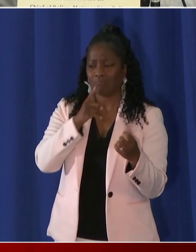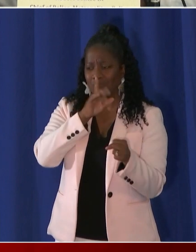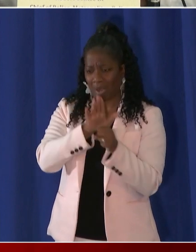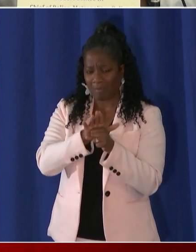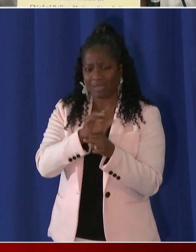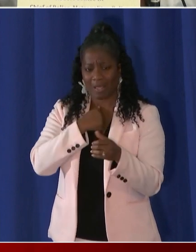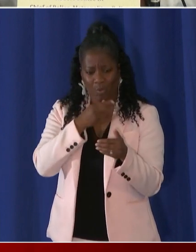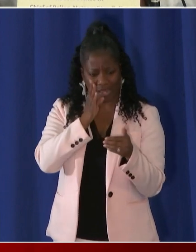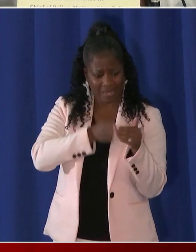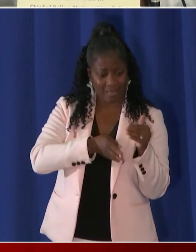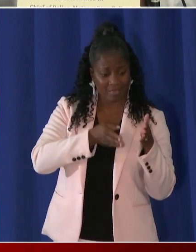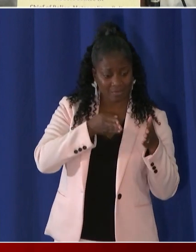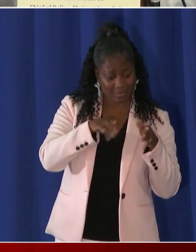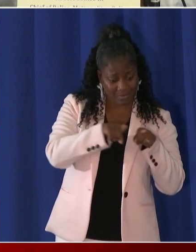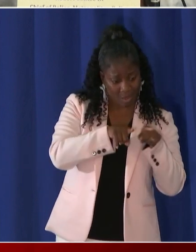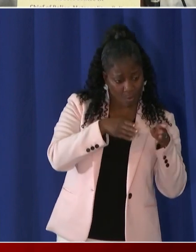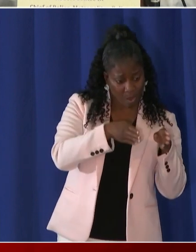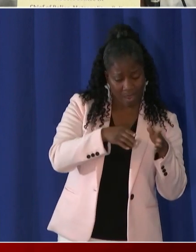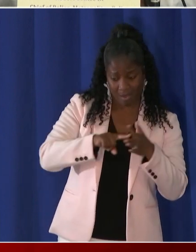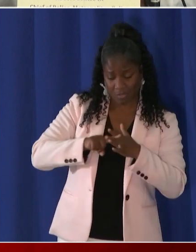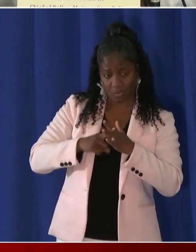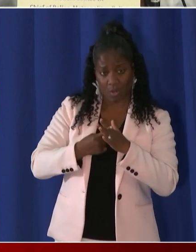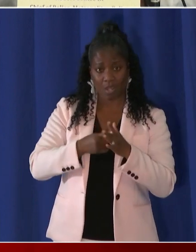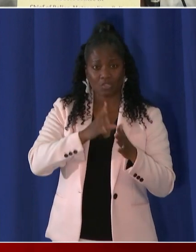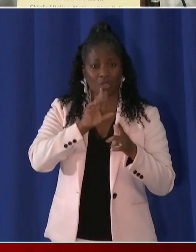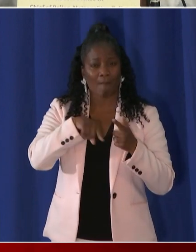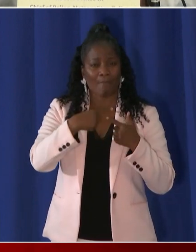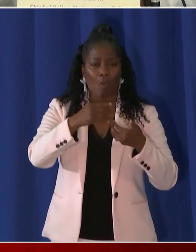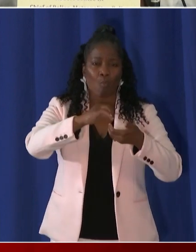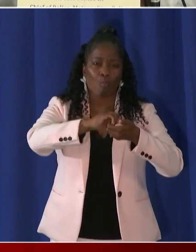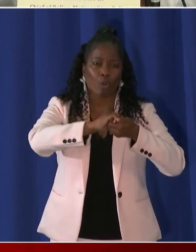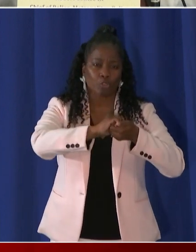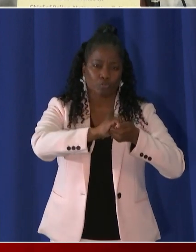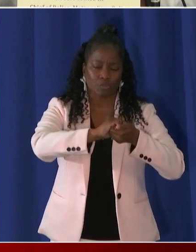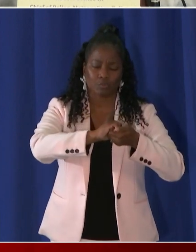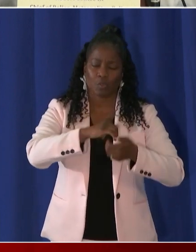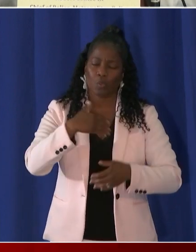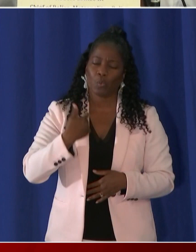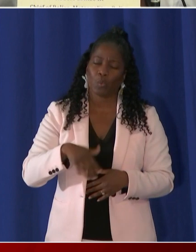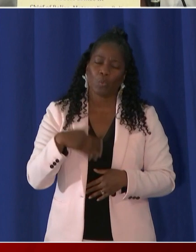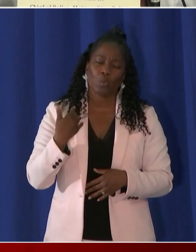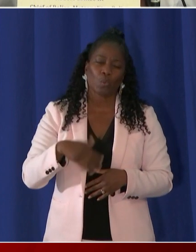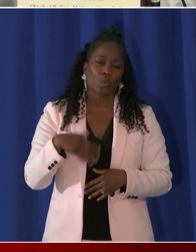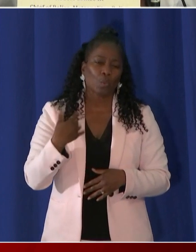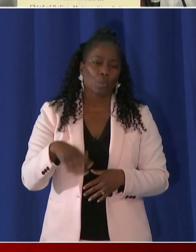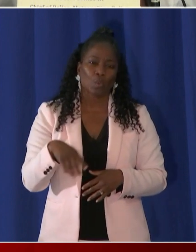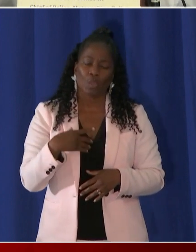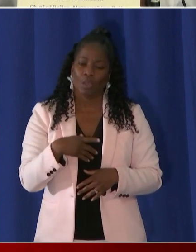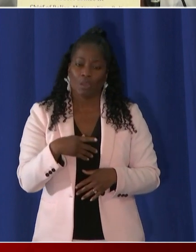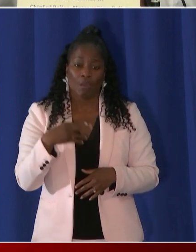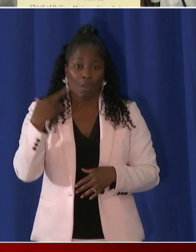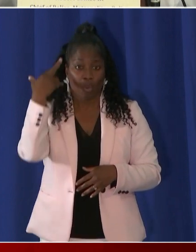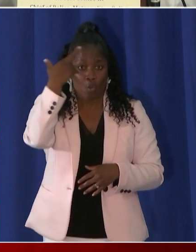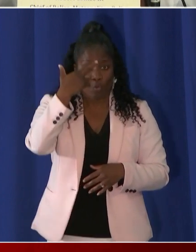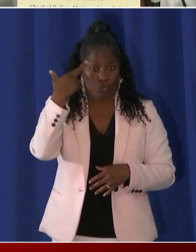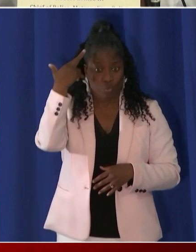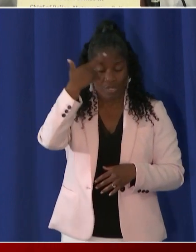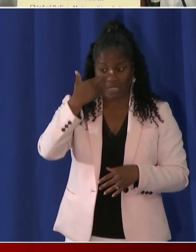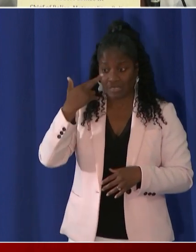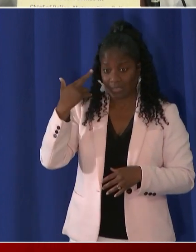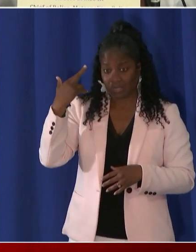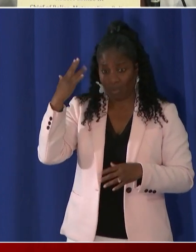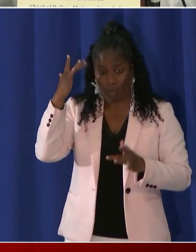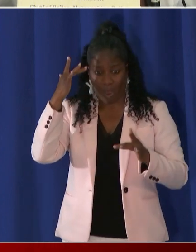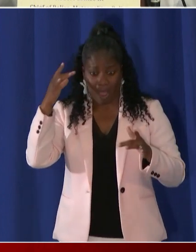I'll end the same way that I start, talking about partnership. The reason we were able to amass so